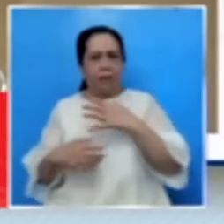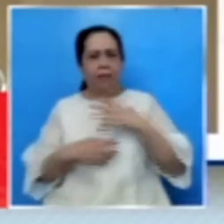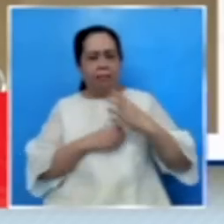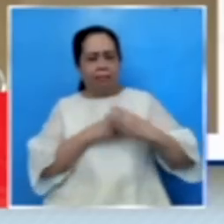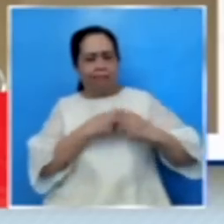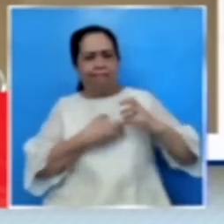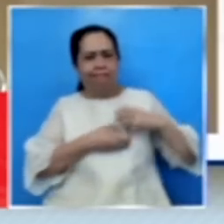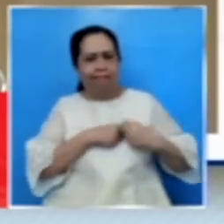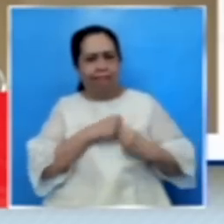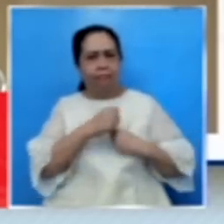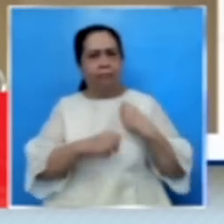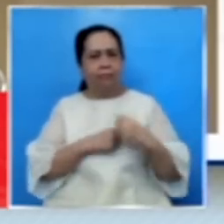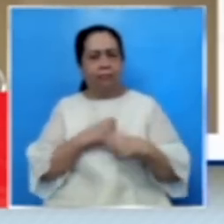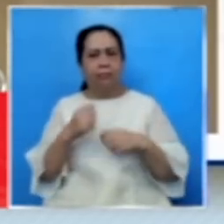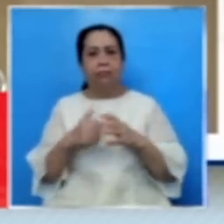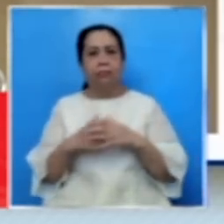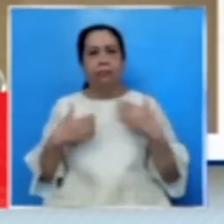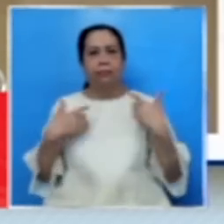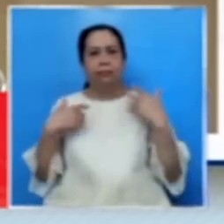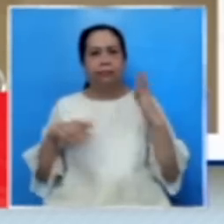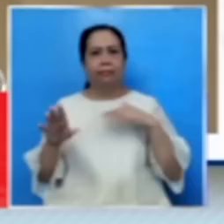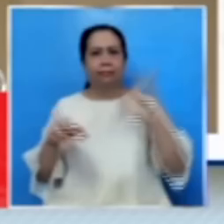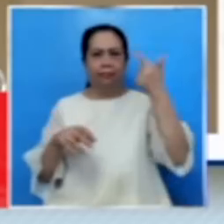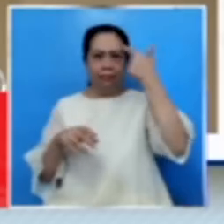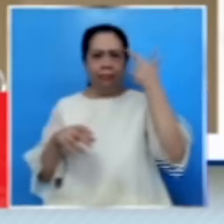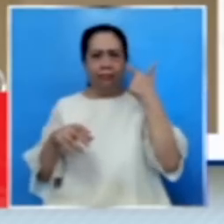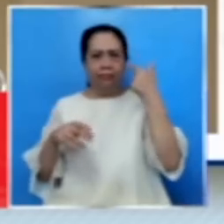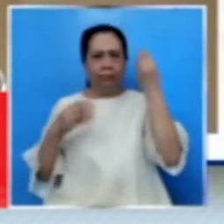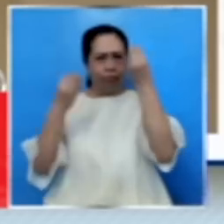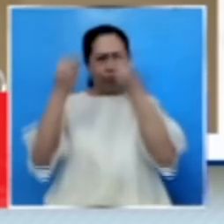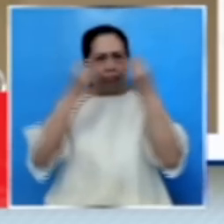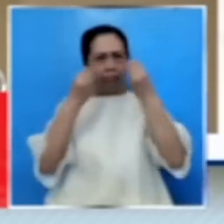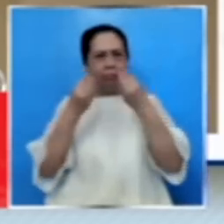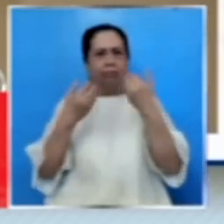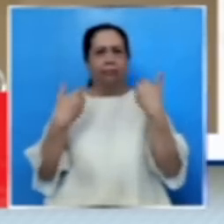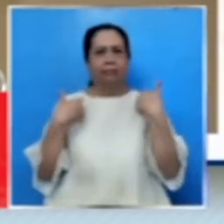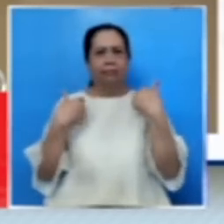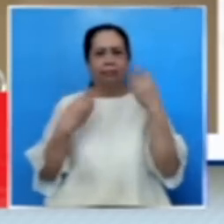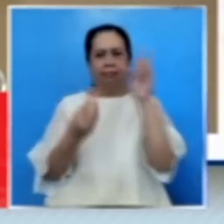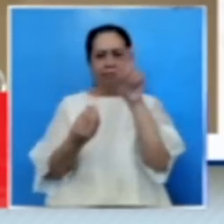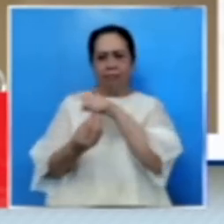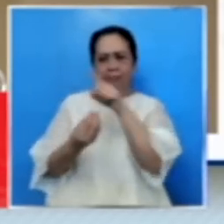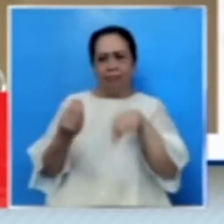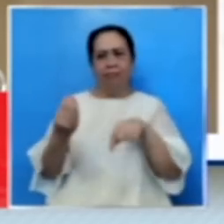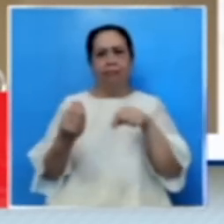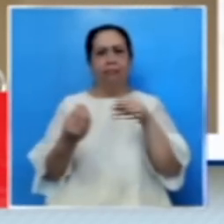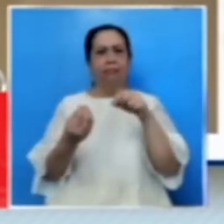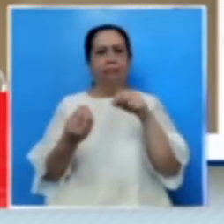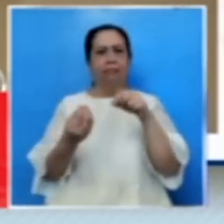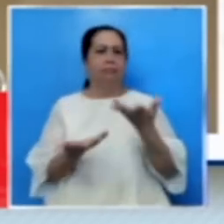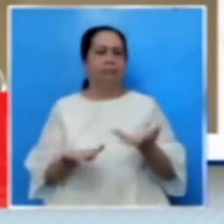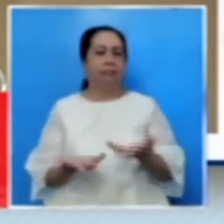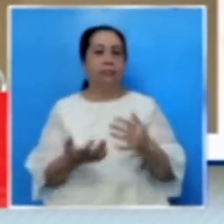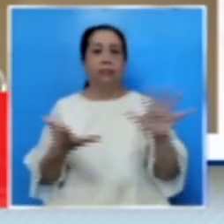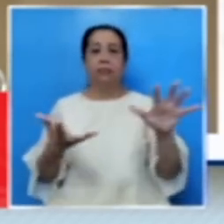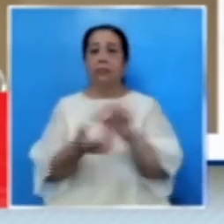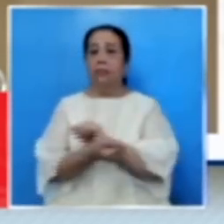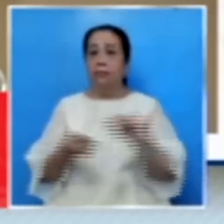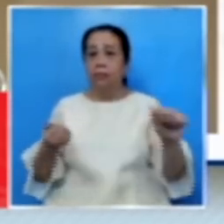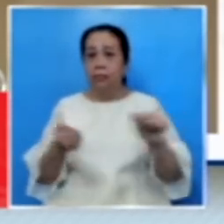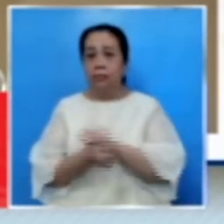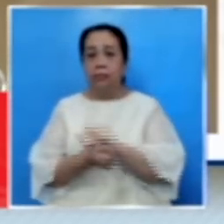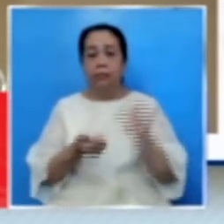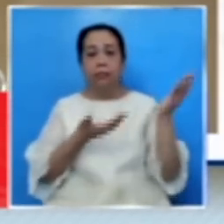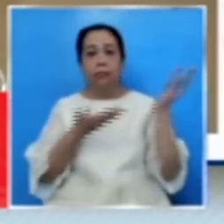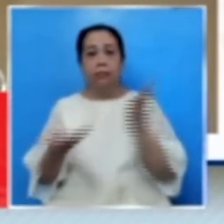of gender confusion and discrimination, the destruction brought about